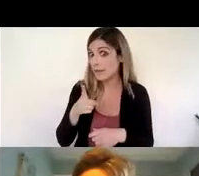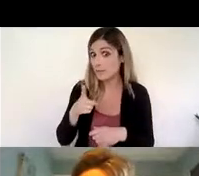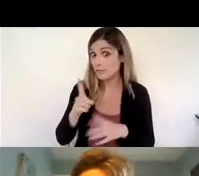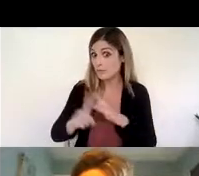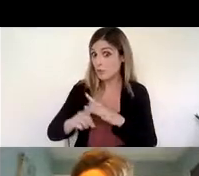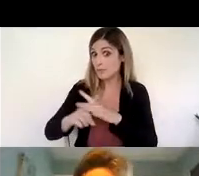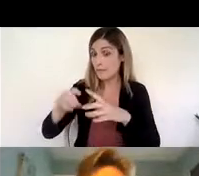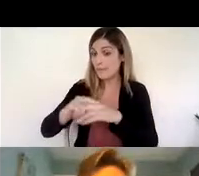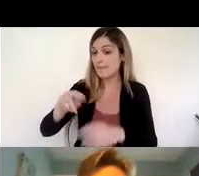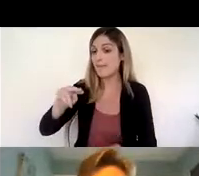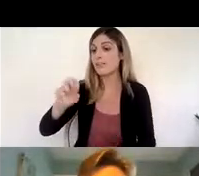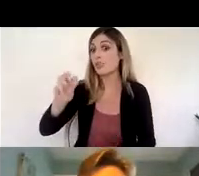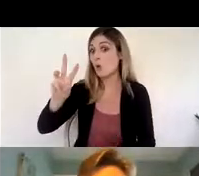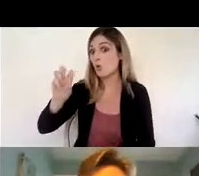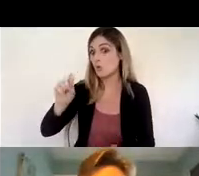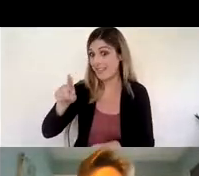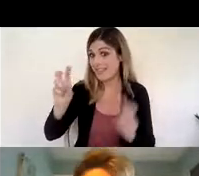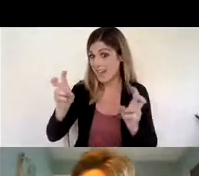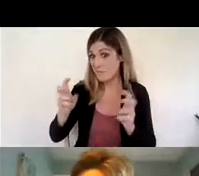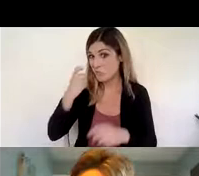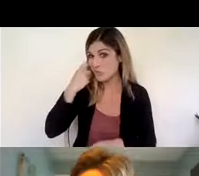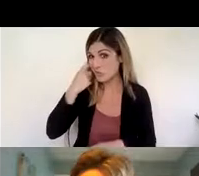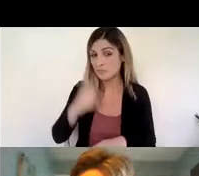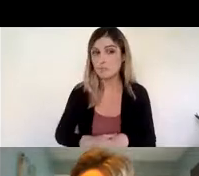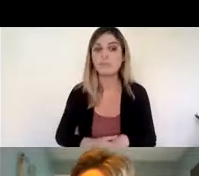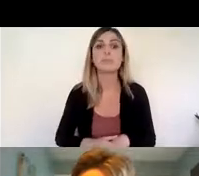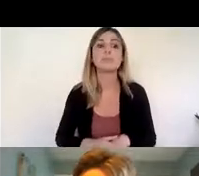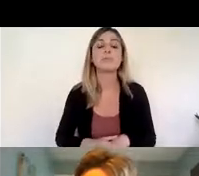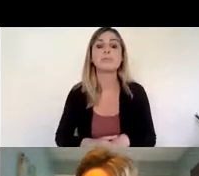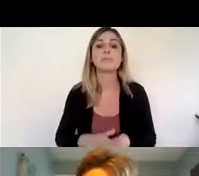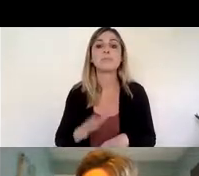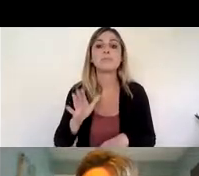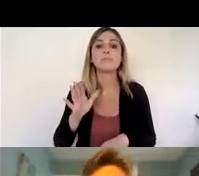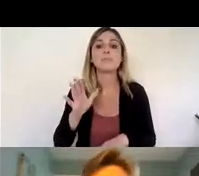lately. And I want to start by